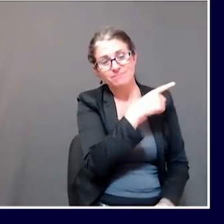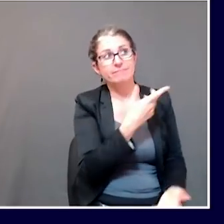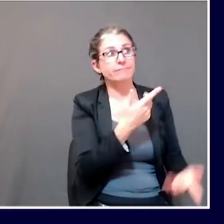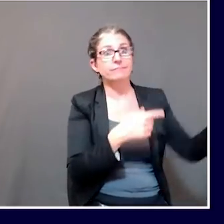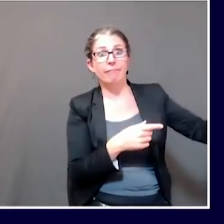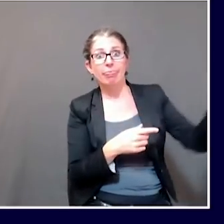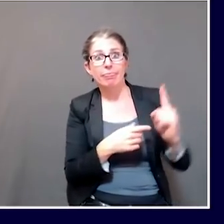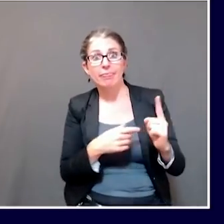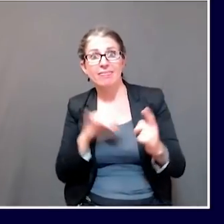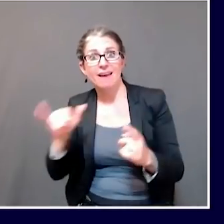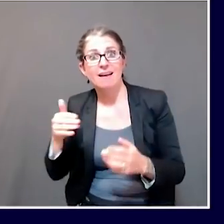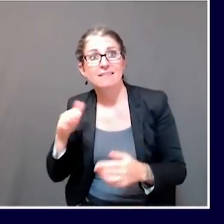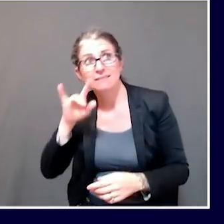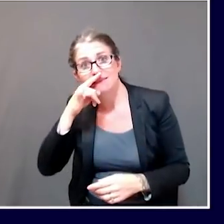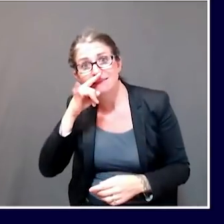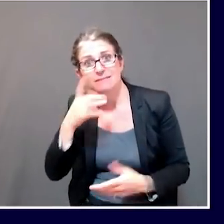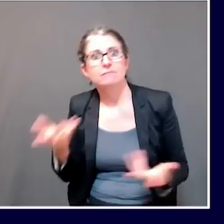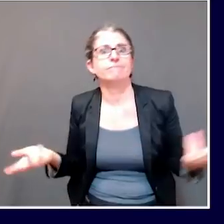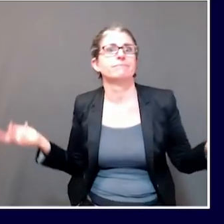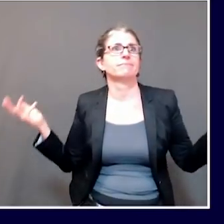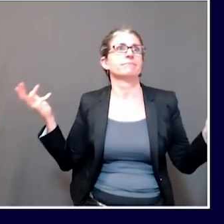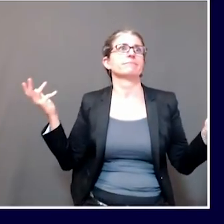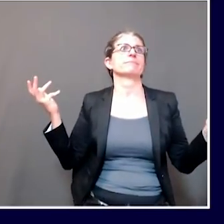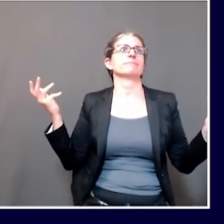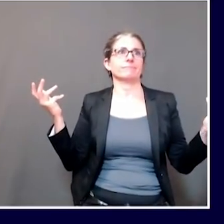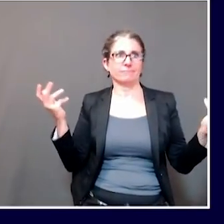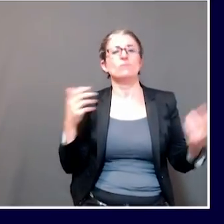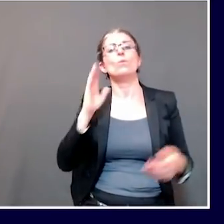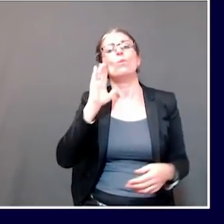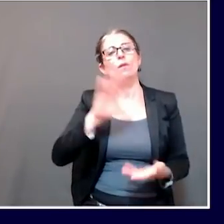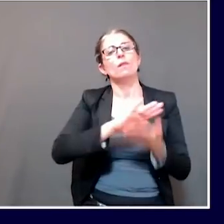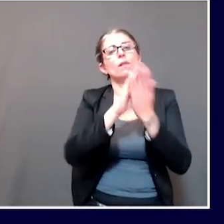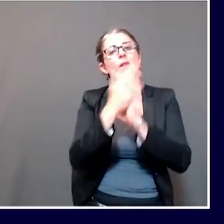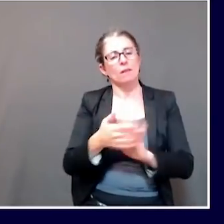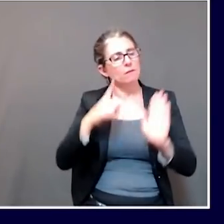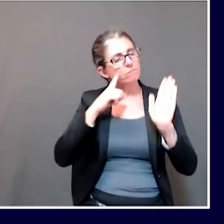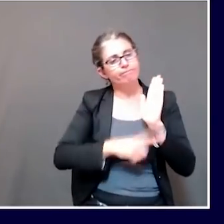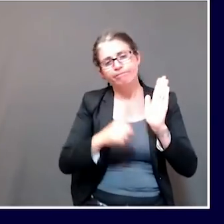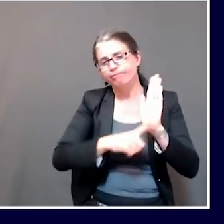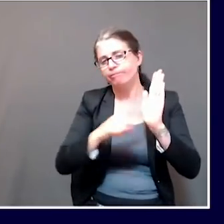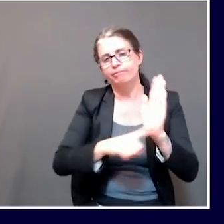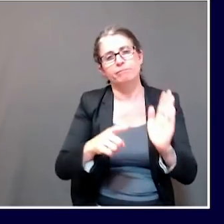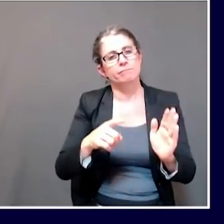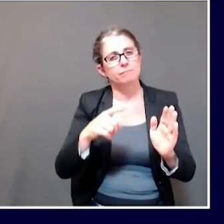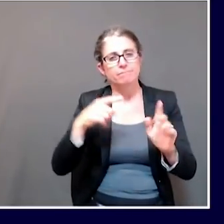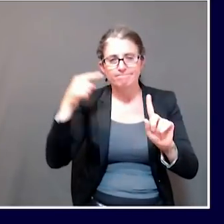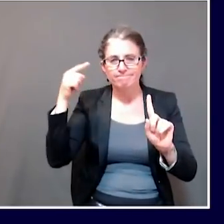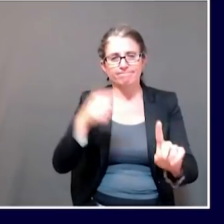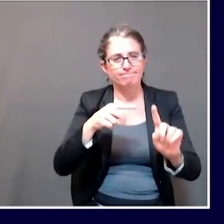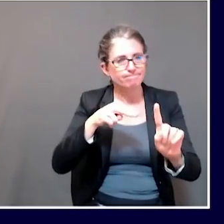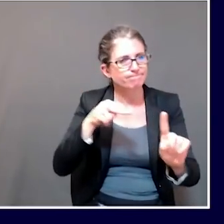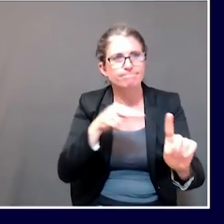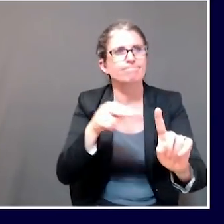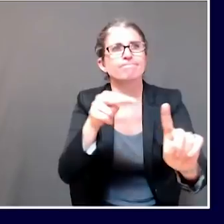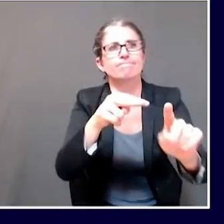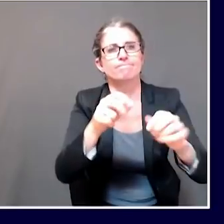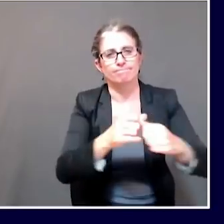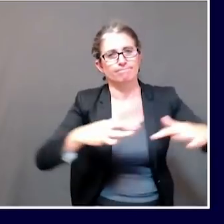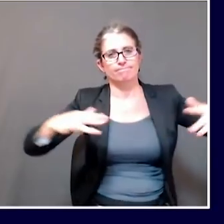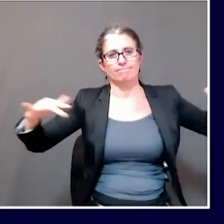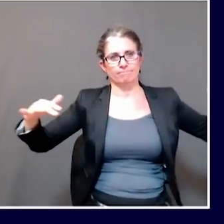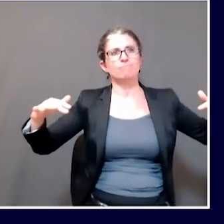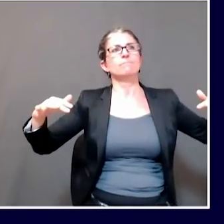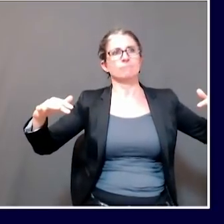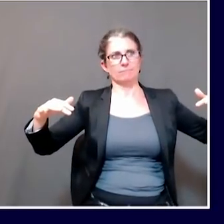case investigation part comes into play. If the child ends up testing positive, and it turns out that the child had